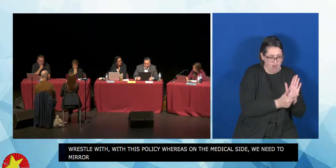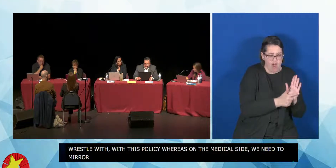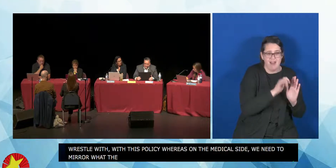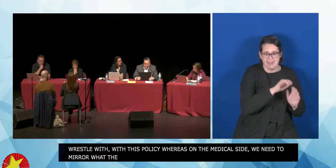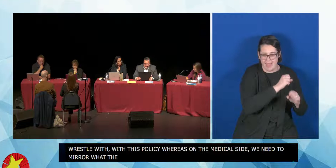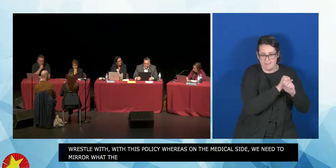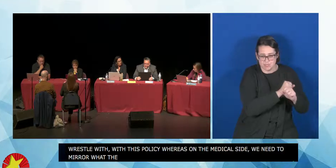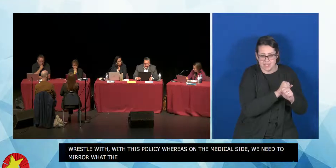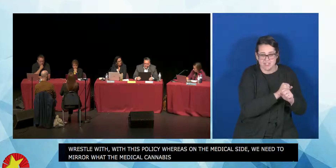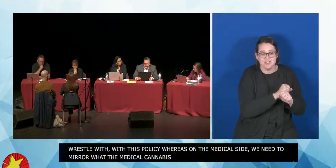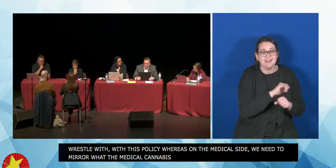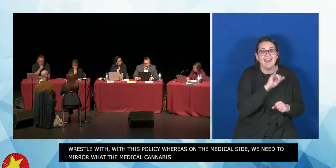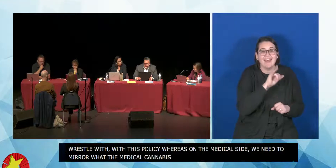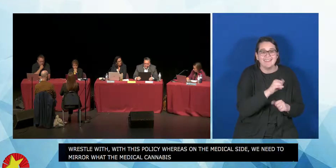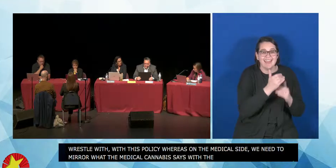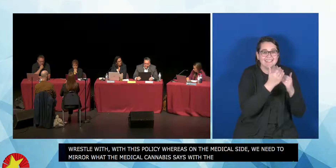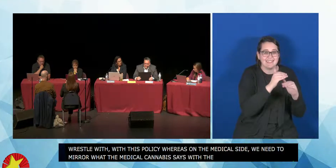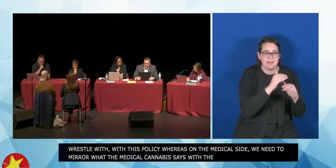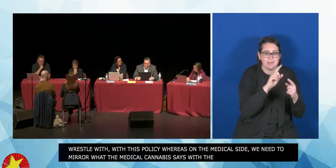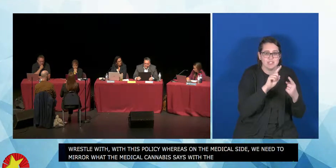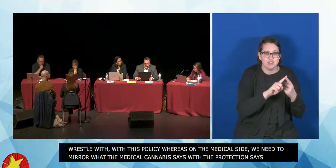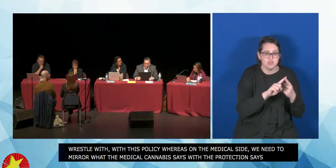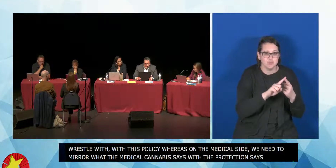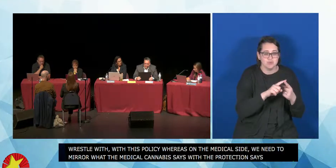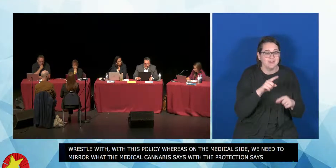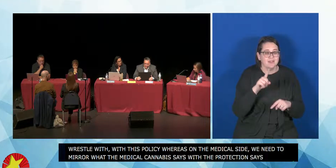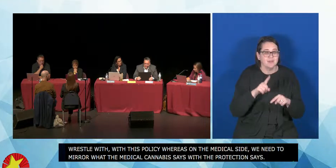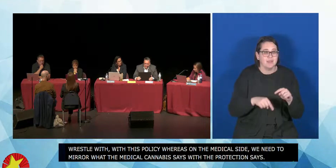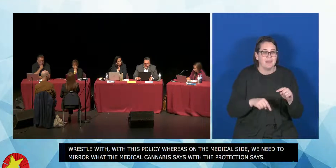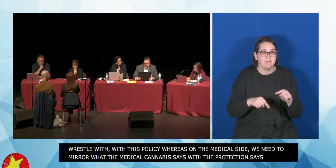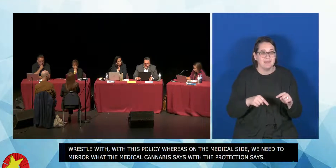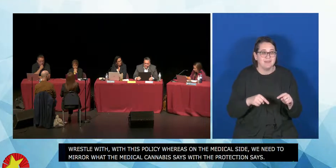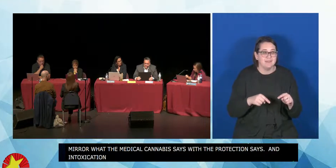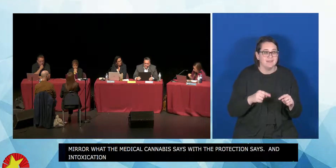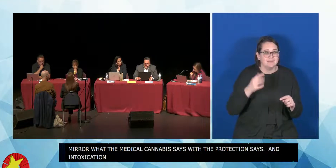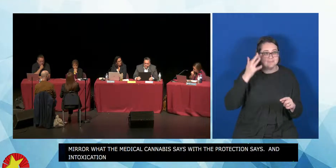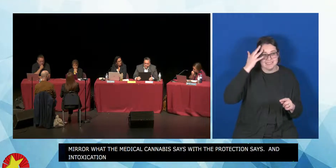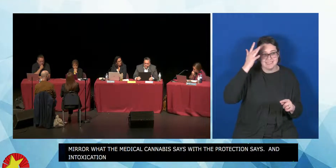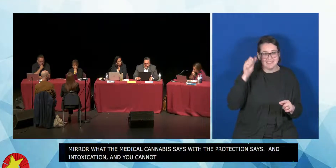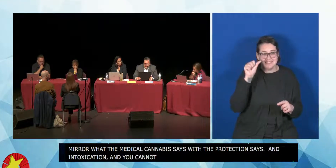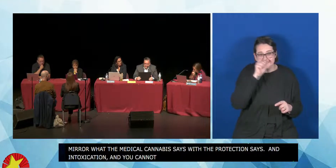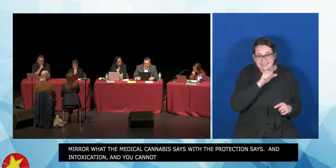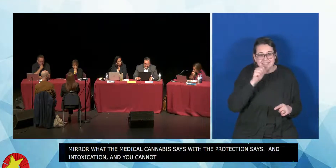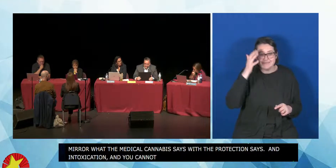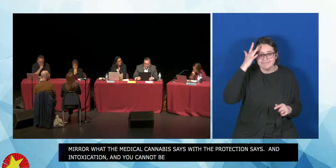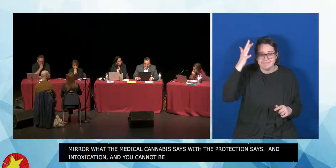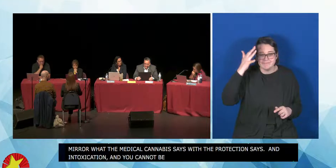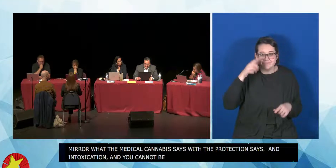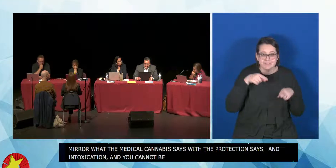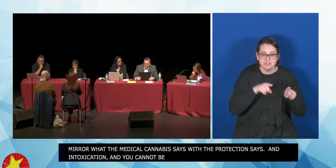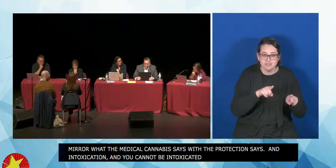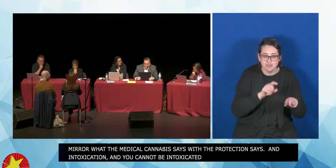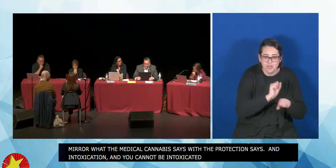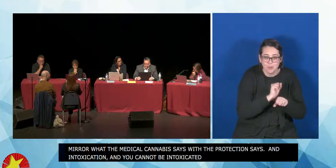limited to intoxication. You can't be intoxicated at work, and you can't have intoxicating metabolites in your system while